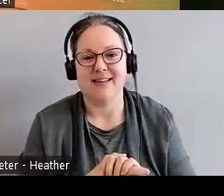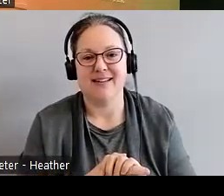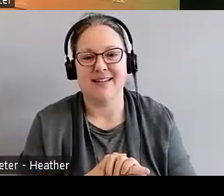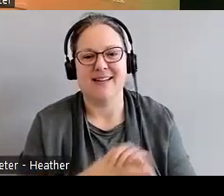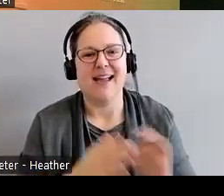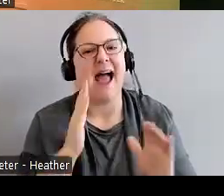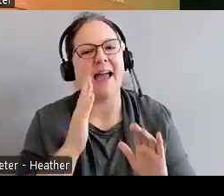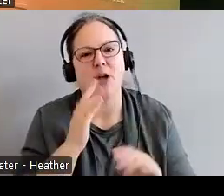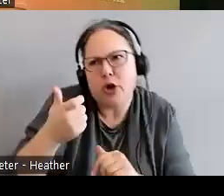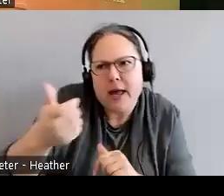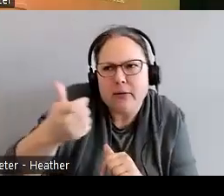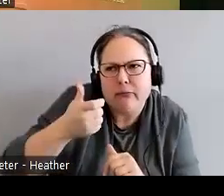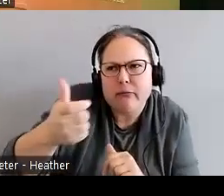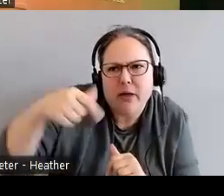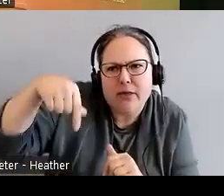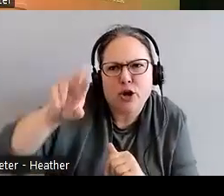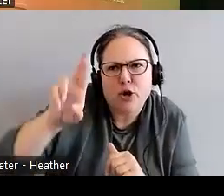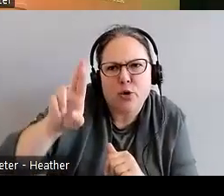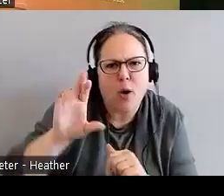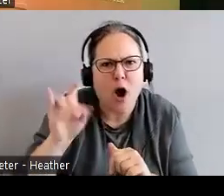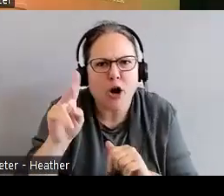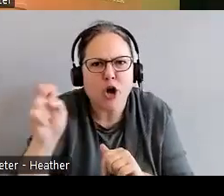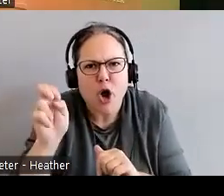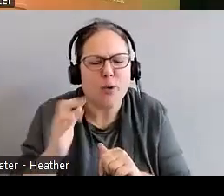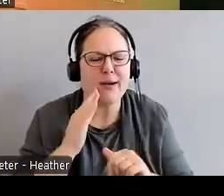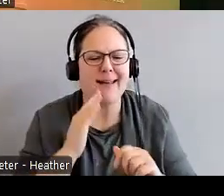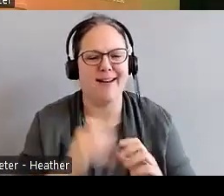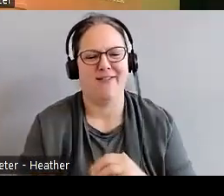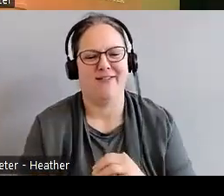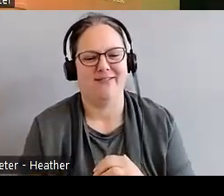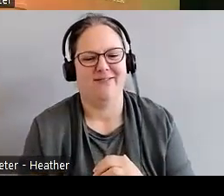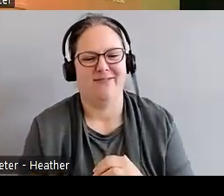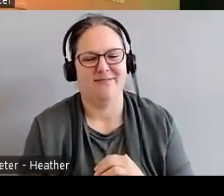code scanned. Thank you, Sean.